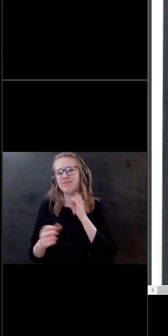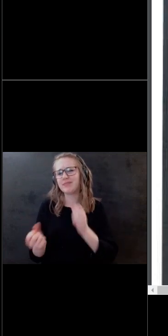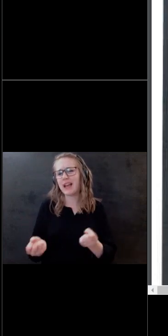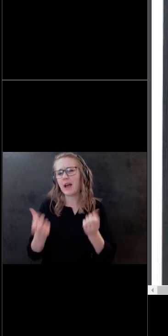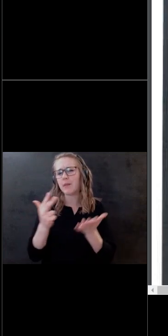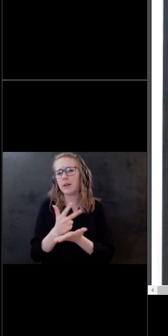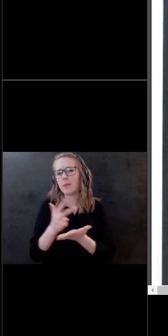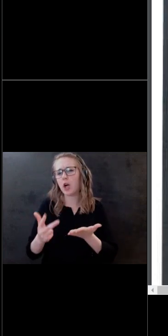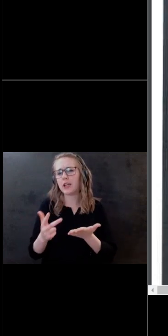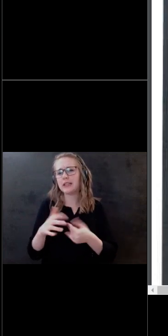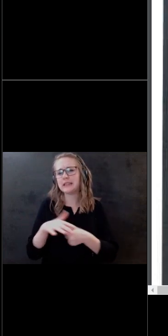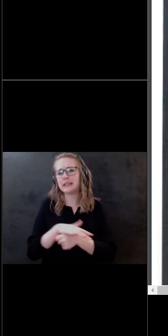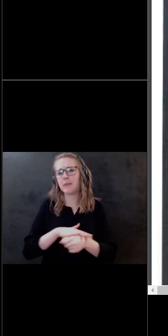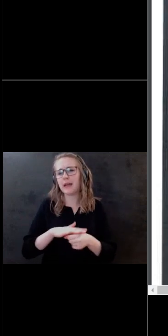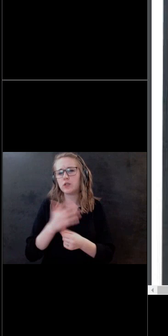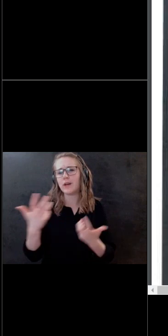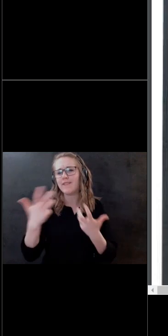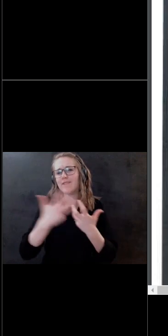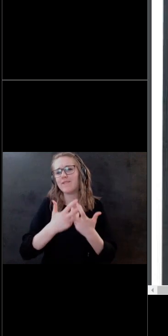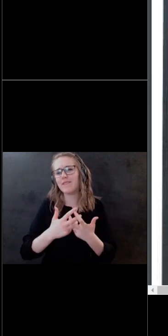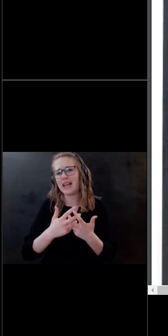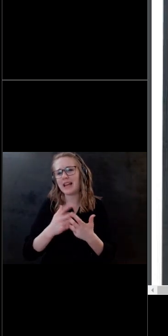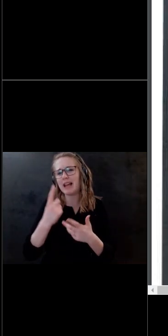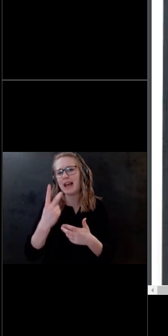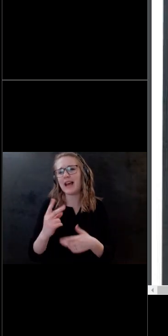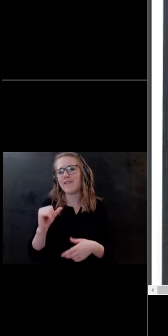spaces would fit in a half an acre lot?